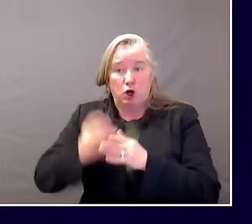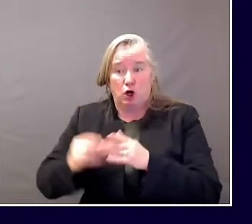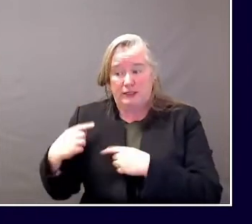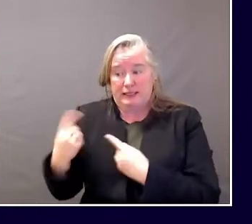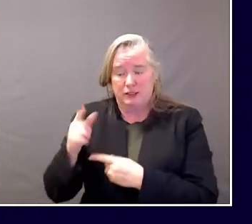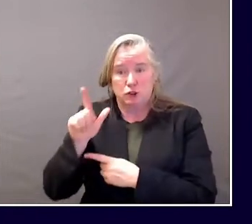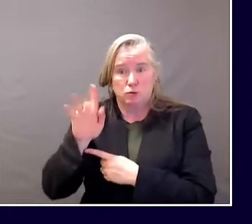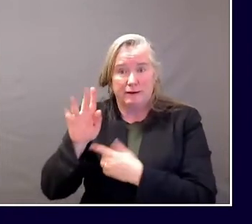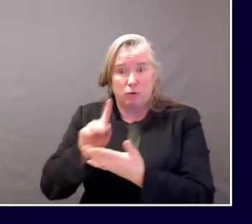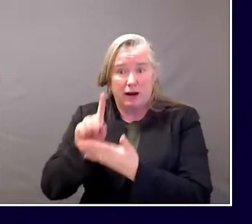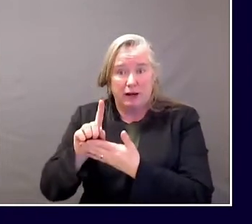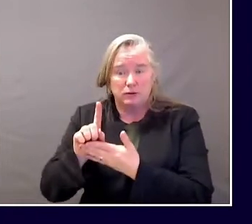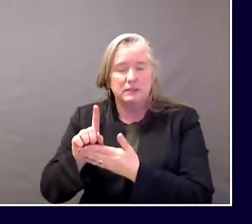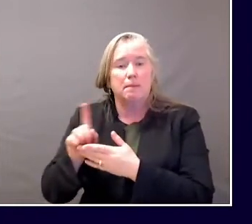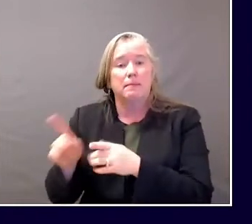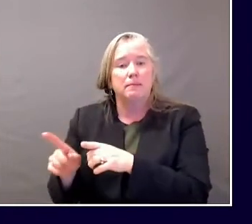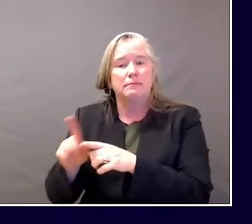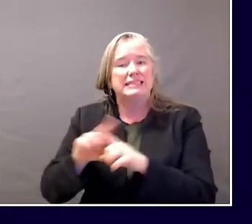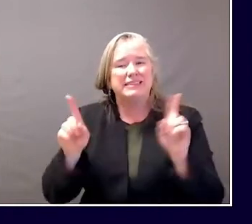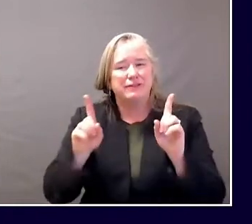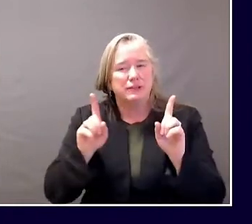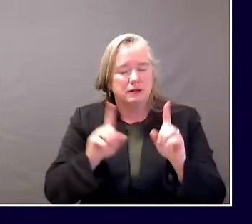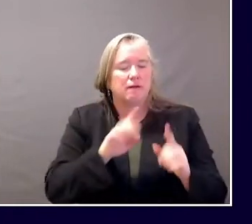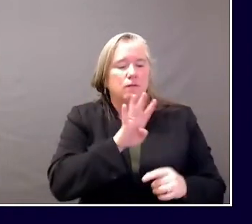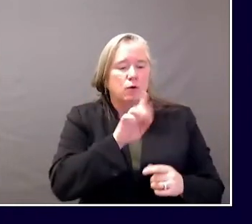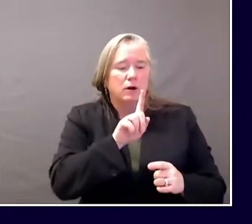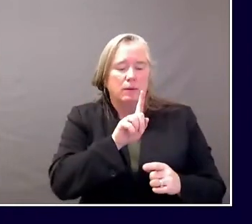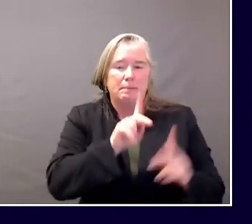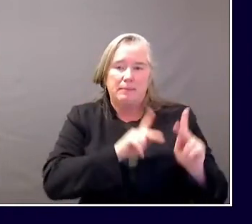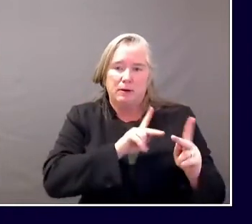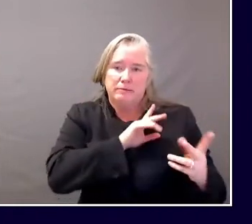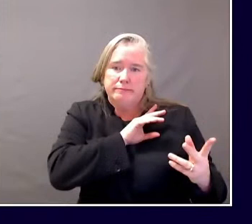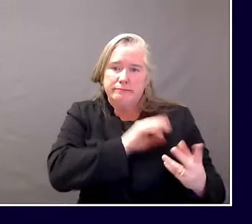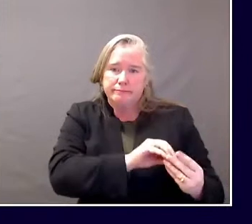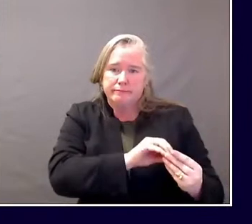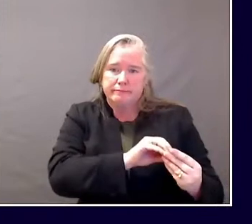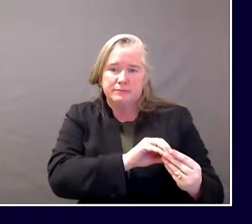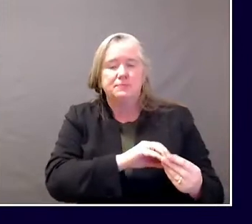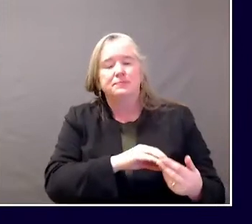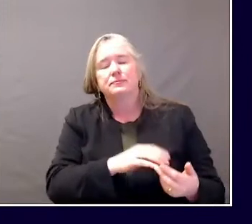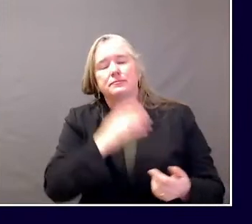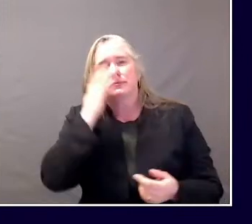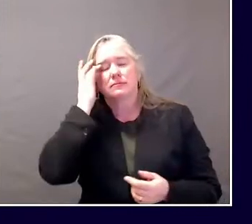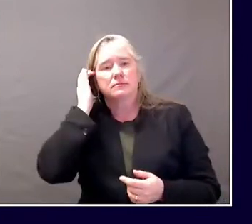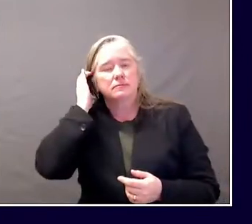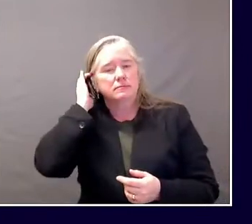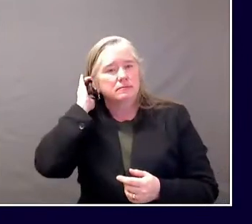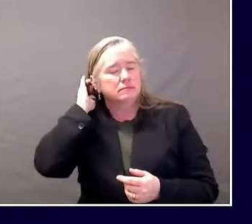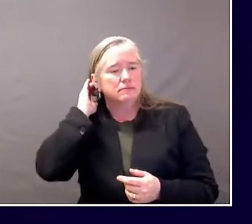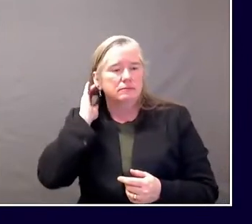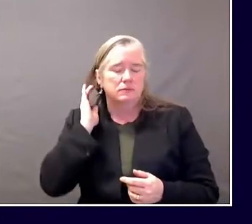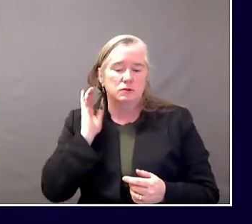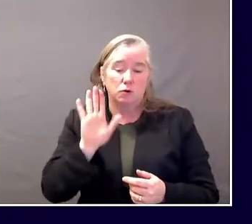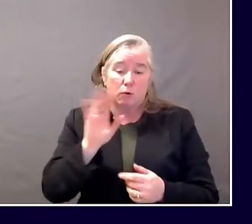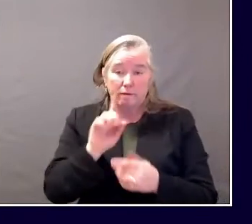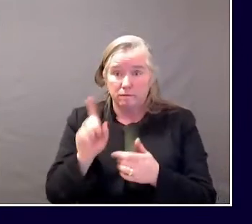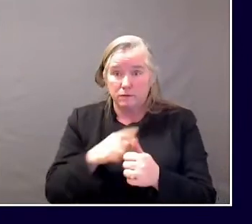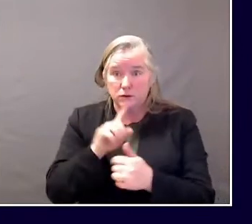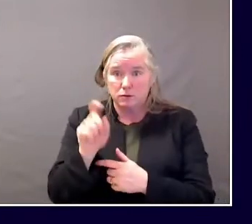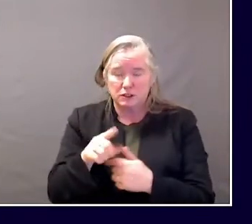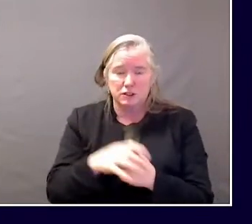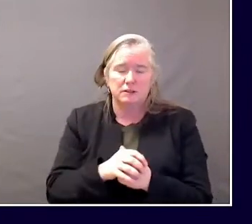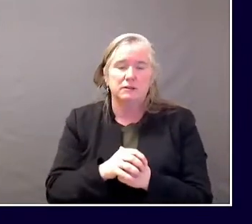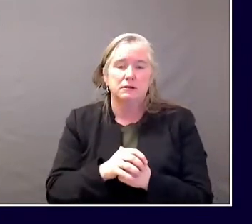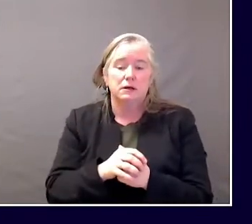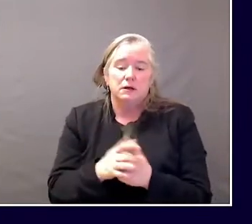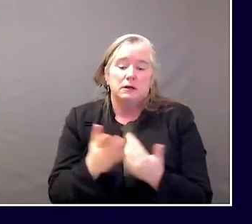Yep. One of the things that we are going to try to do a bit more is, so first of all, to your first question, instances like this